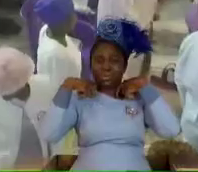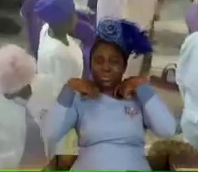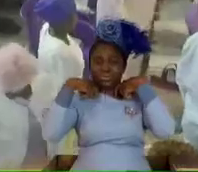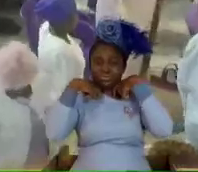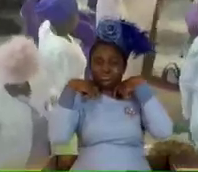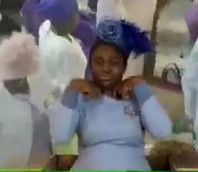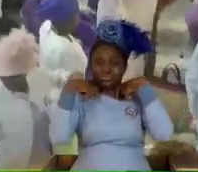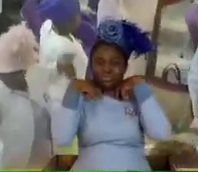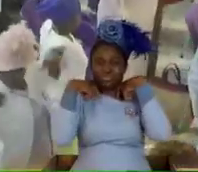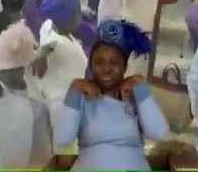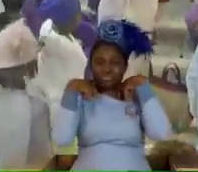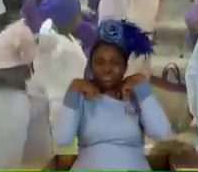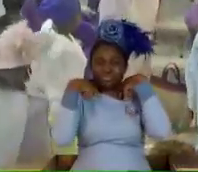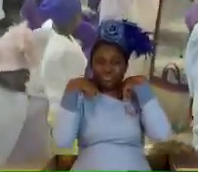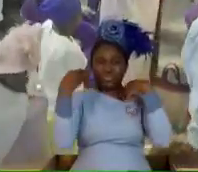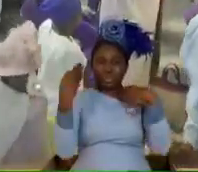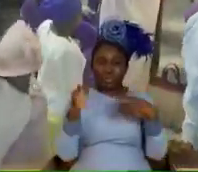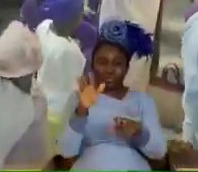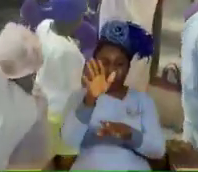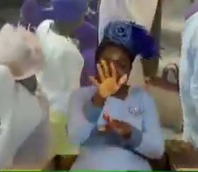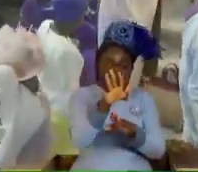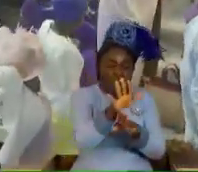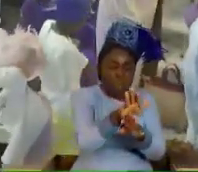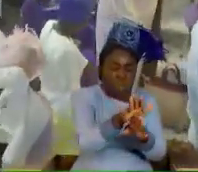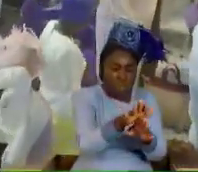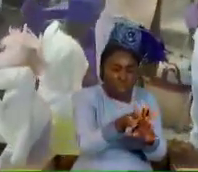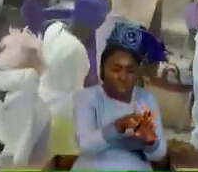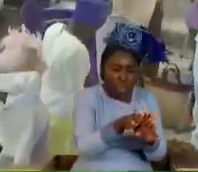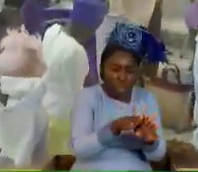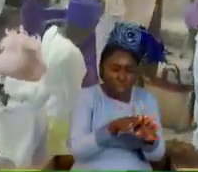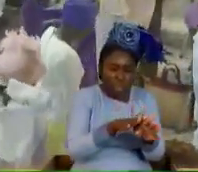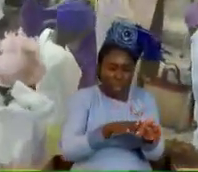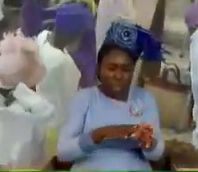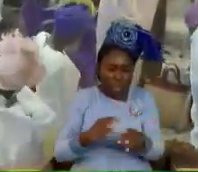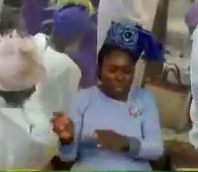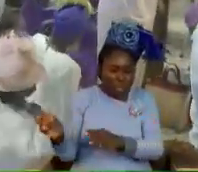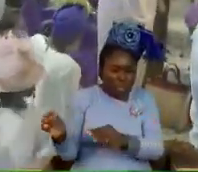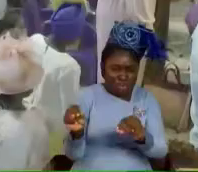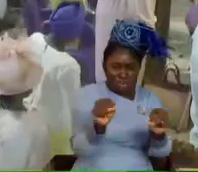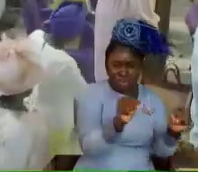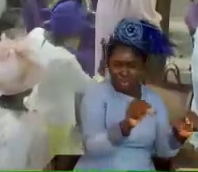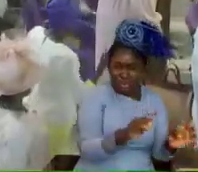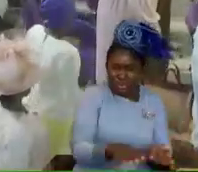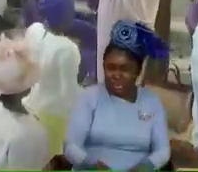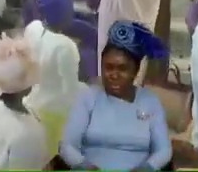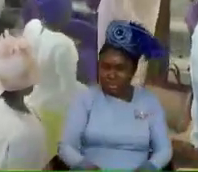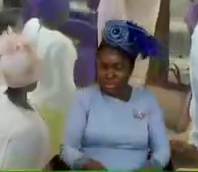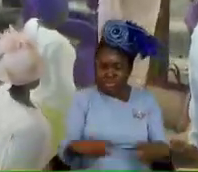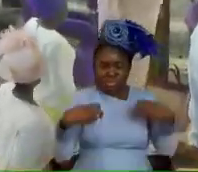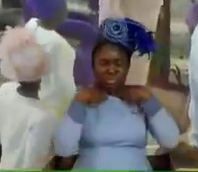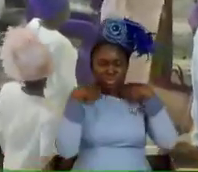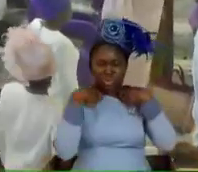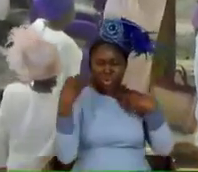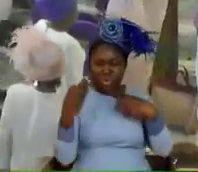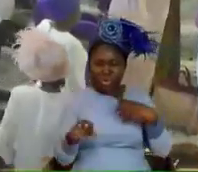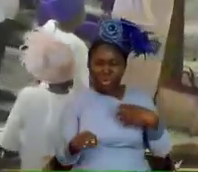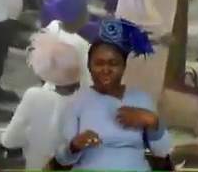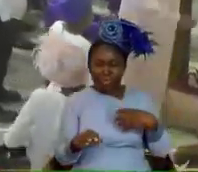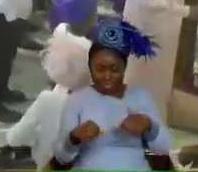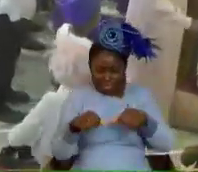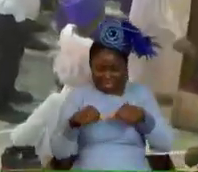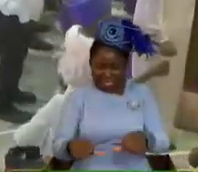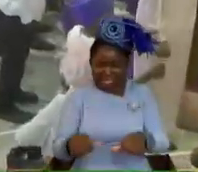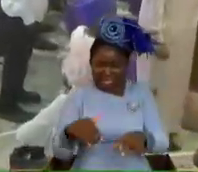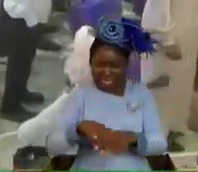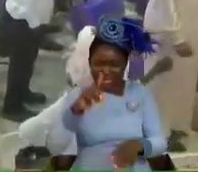ajaga of slow motion. Ti we wose ni yok ajaga of standstill